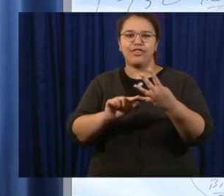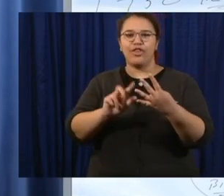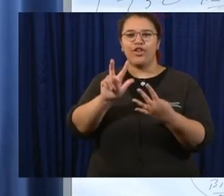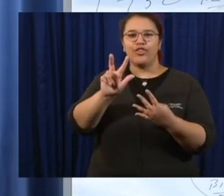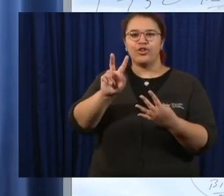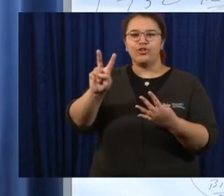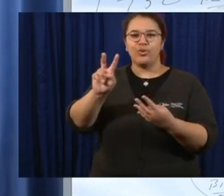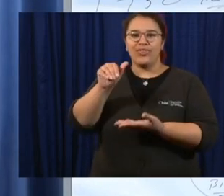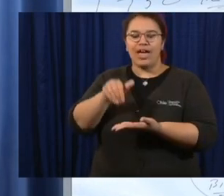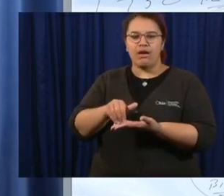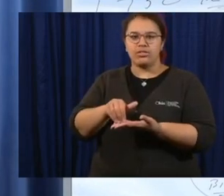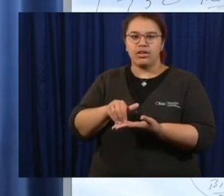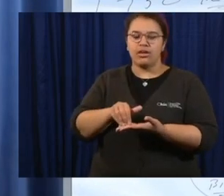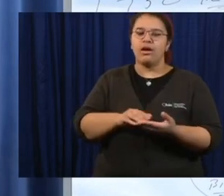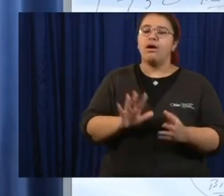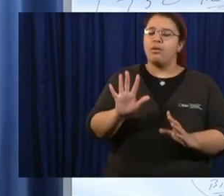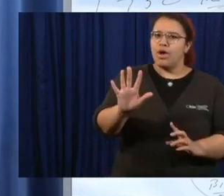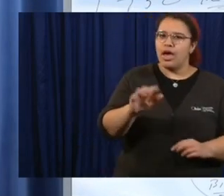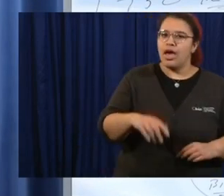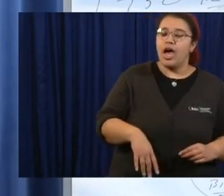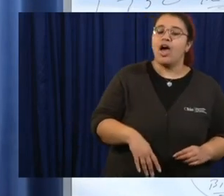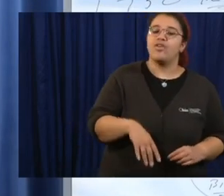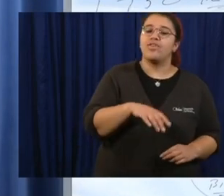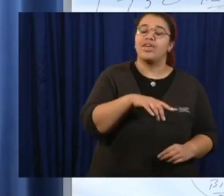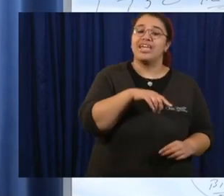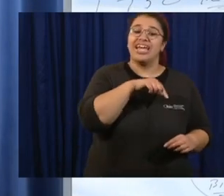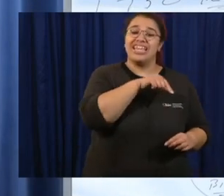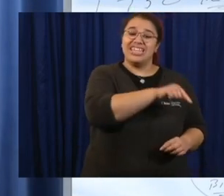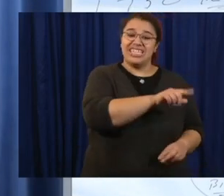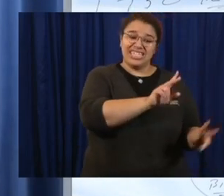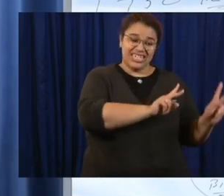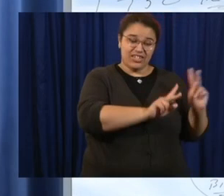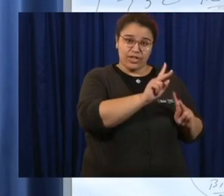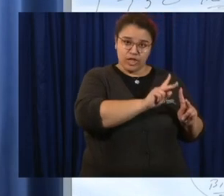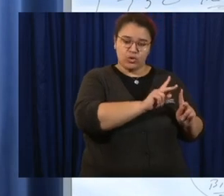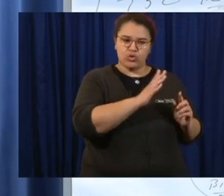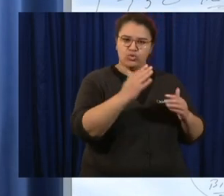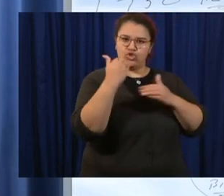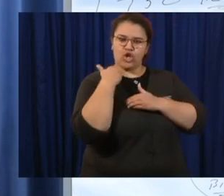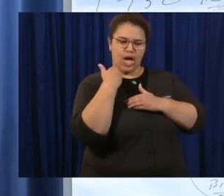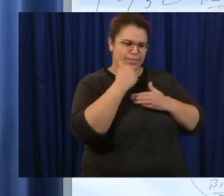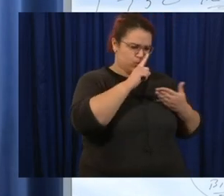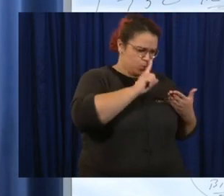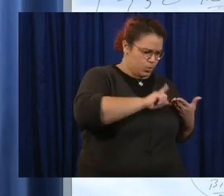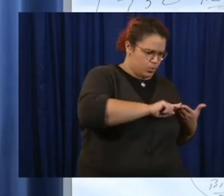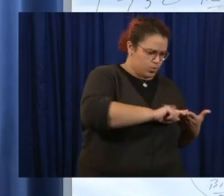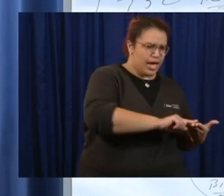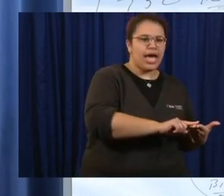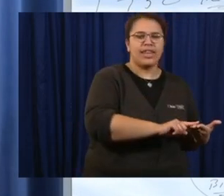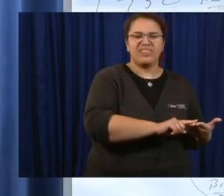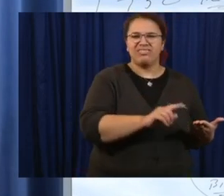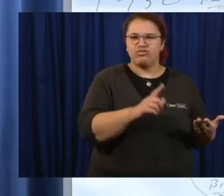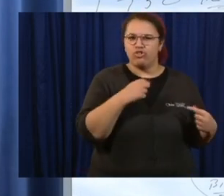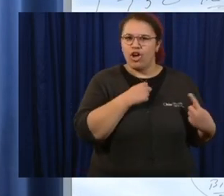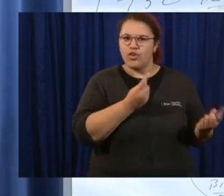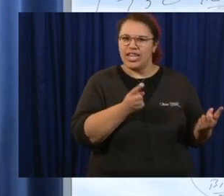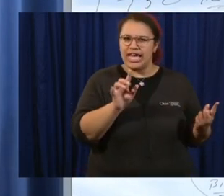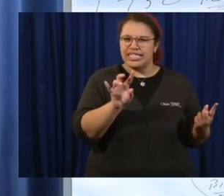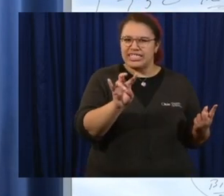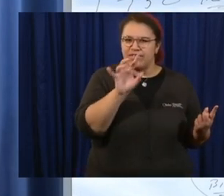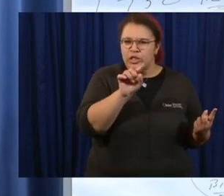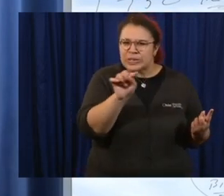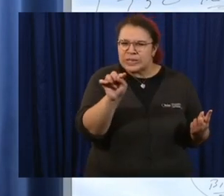of these 1,700 contact tracers have been hired and by who? And if the state could